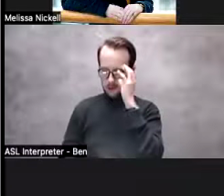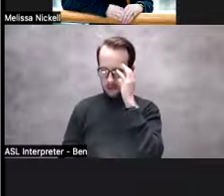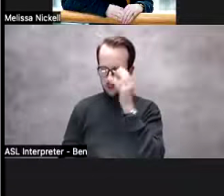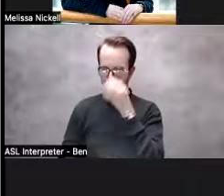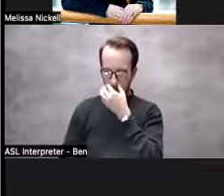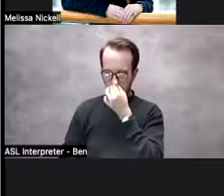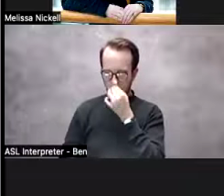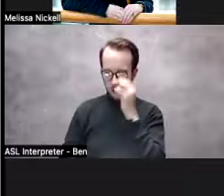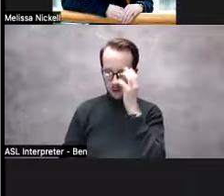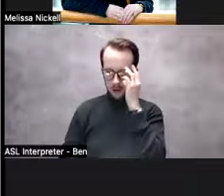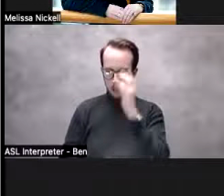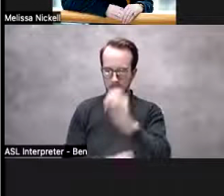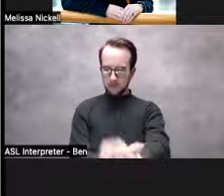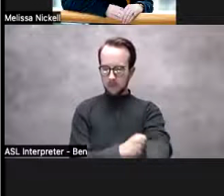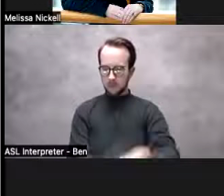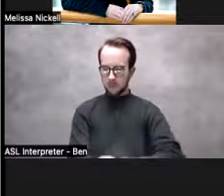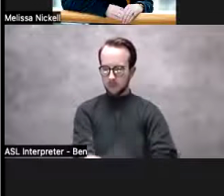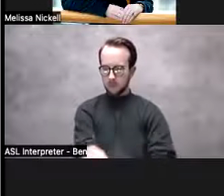least through this institute.